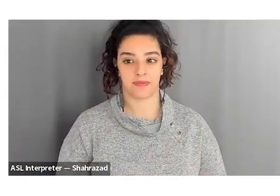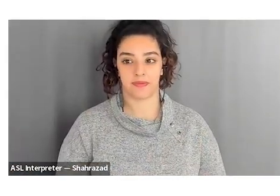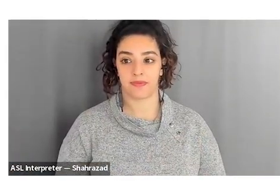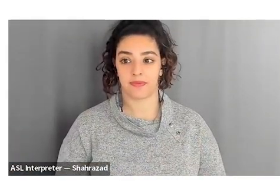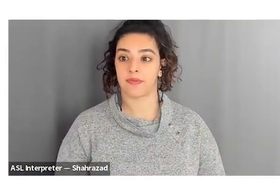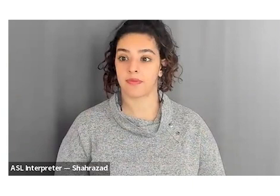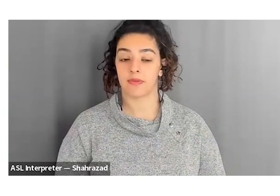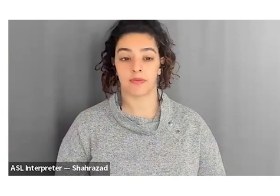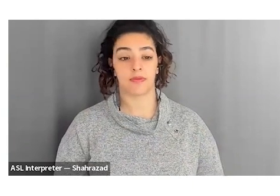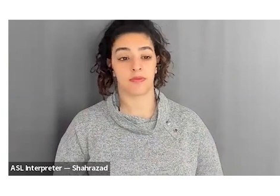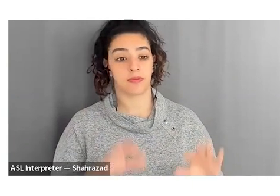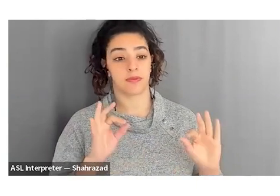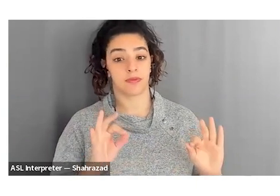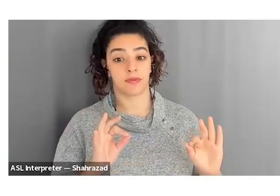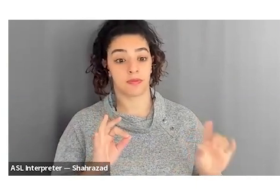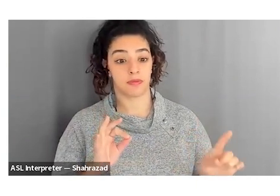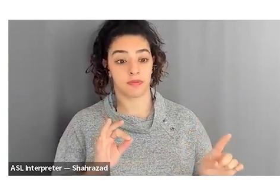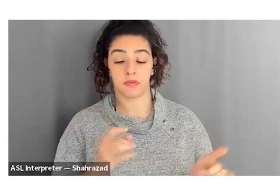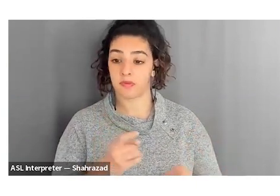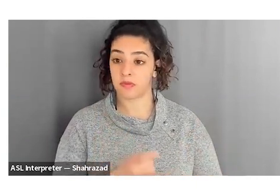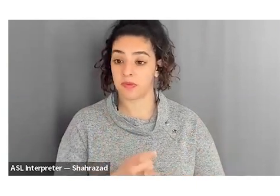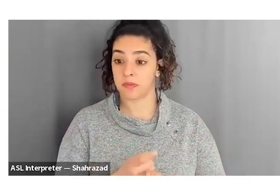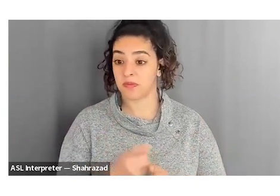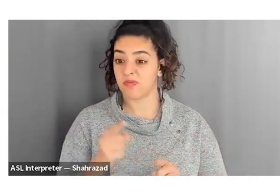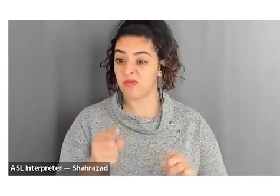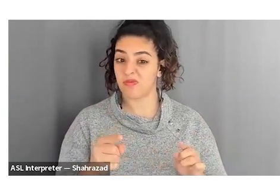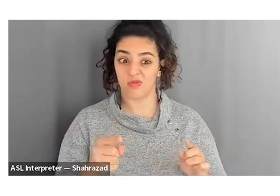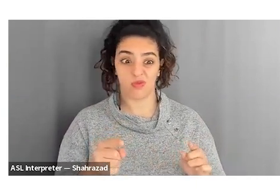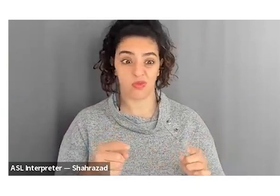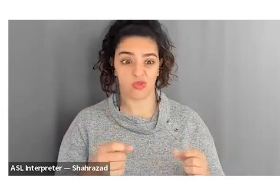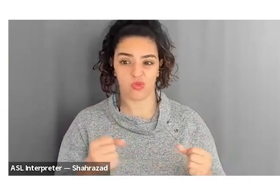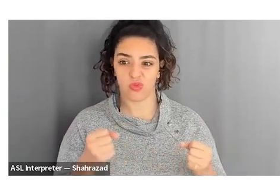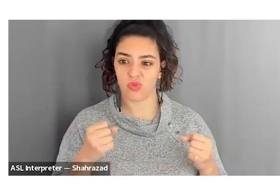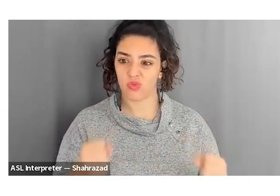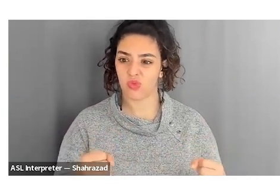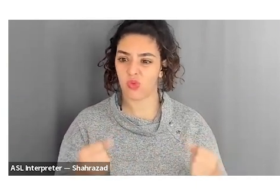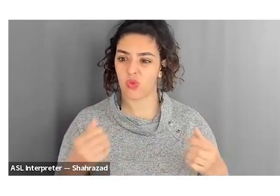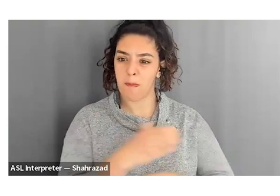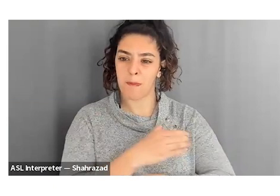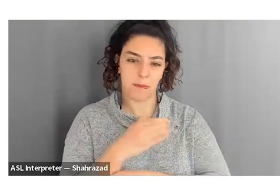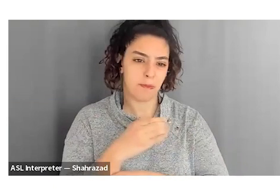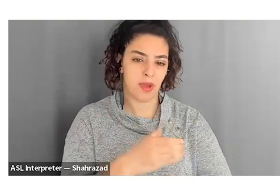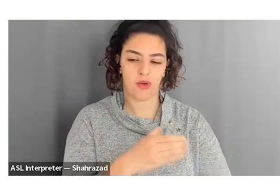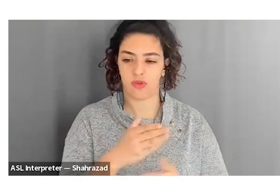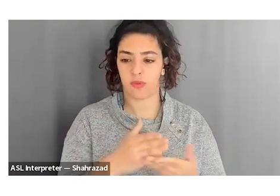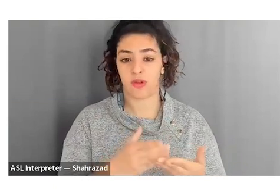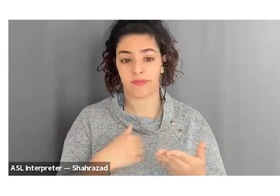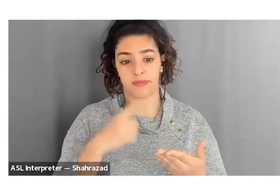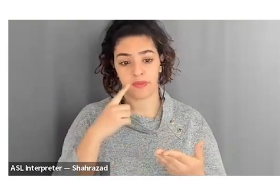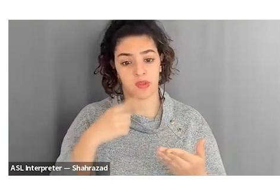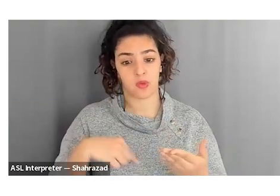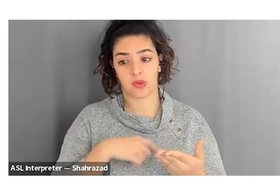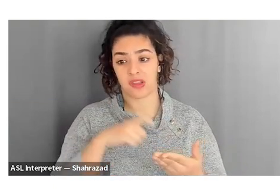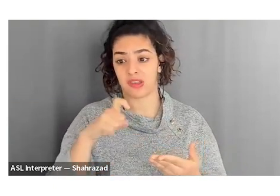Perfect. No worries. Yeah, so this is a very powerful quote, and I think we need to understand how